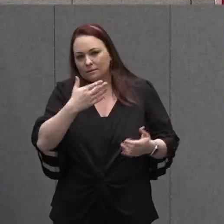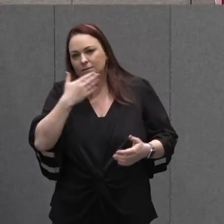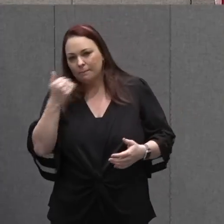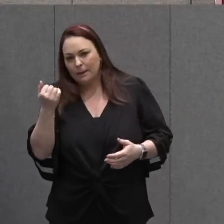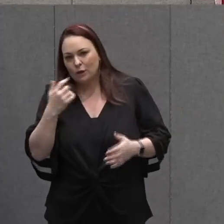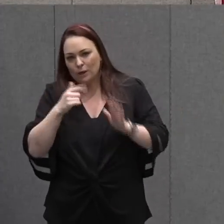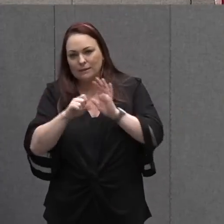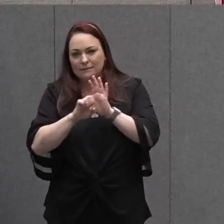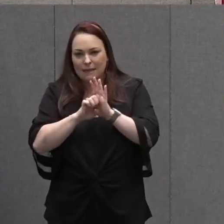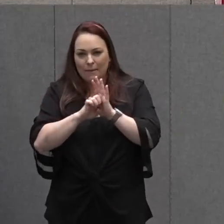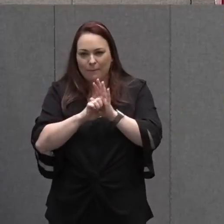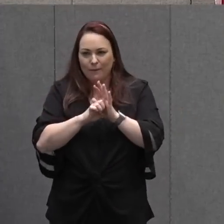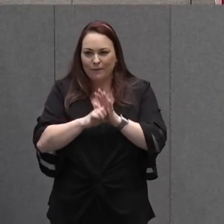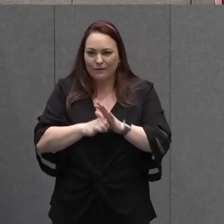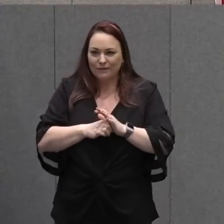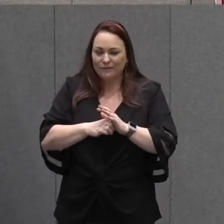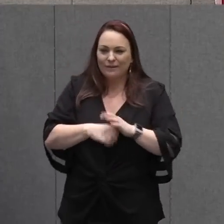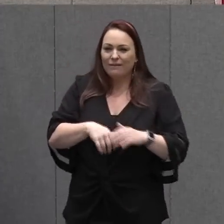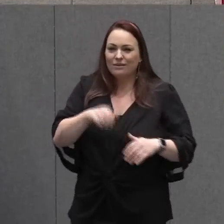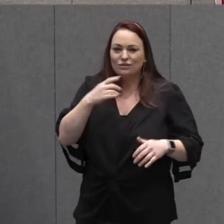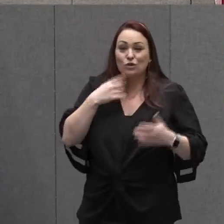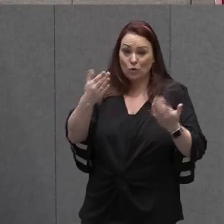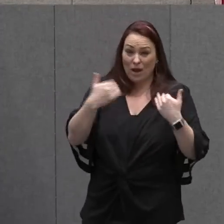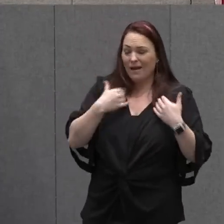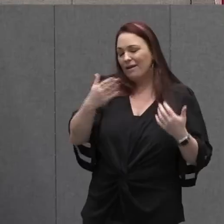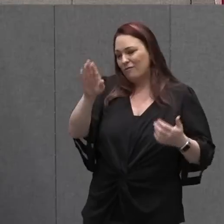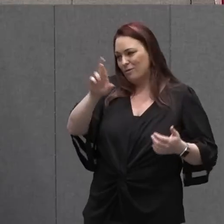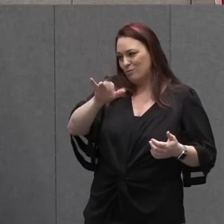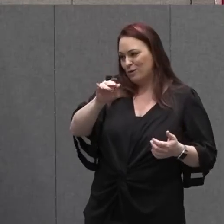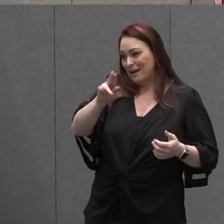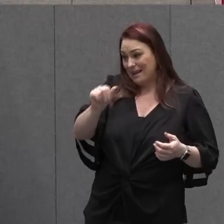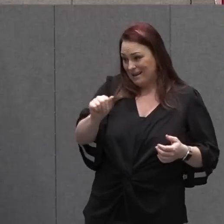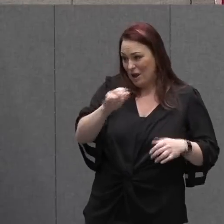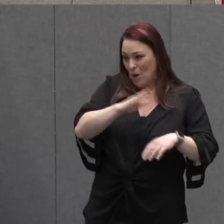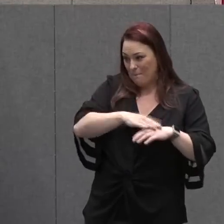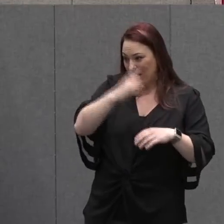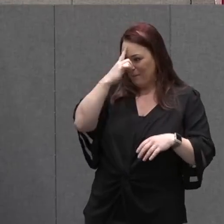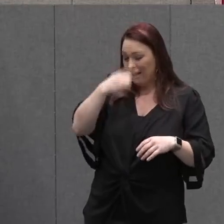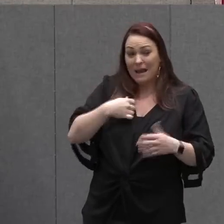you agree with me that they're terrible and awful. They're examples?